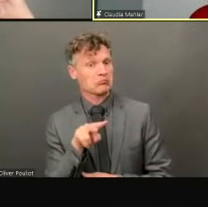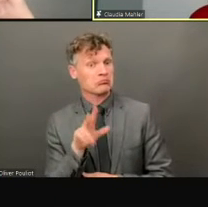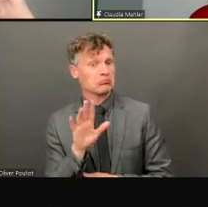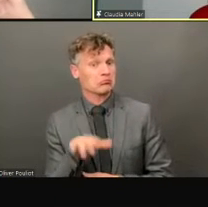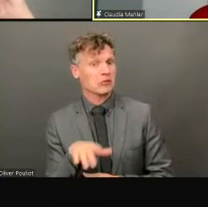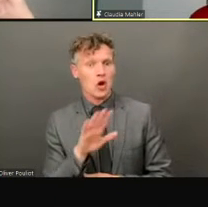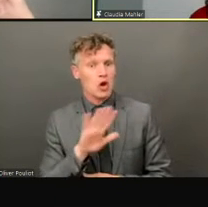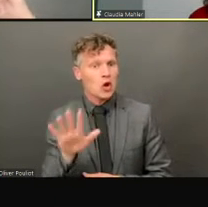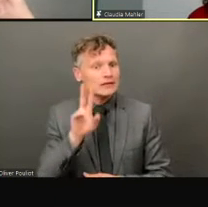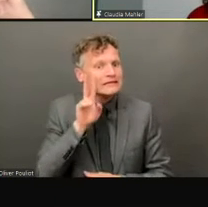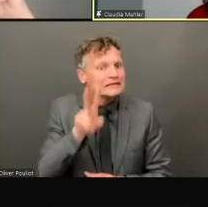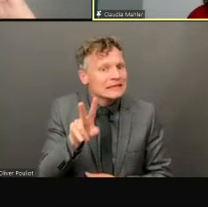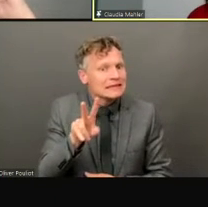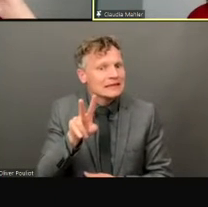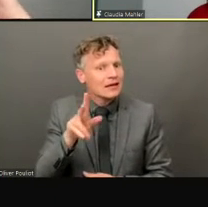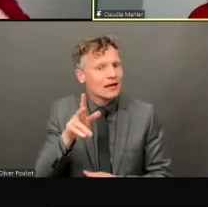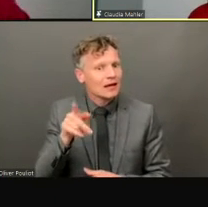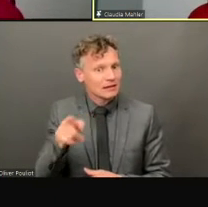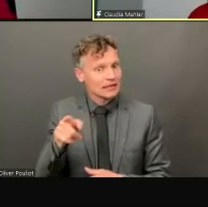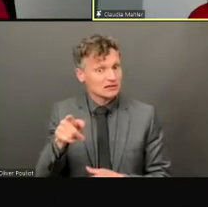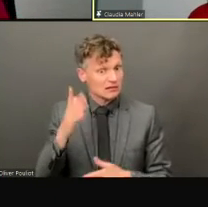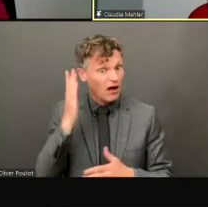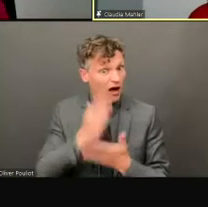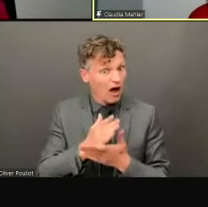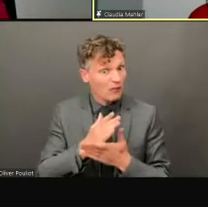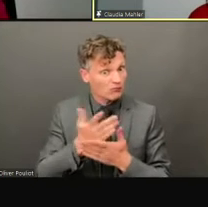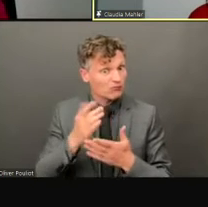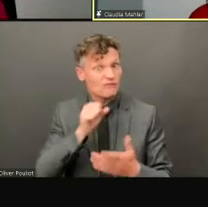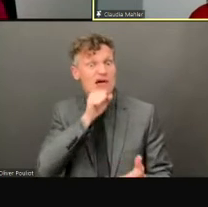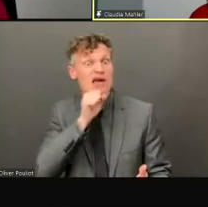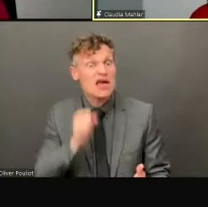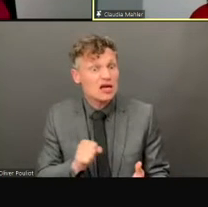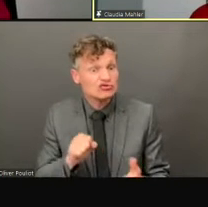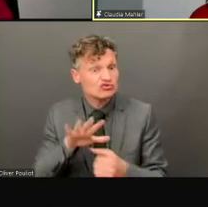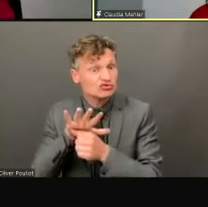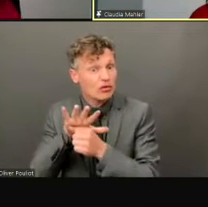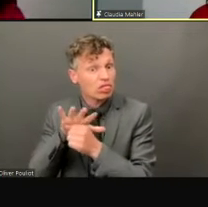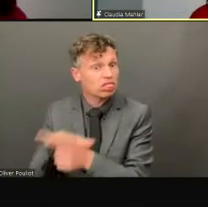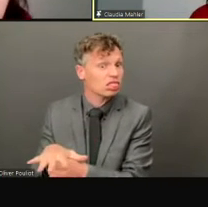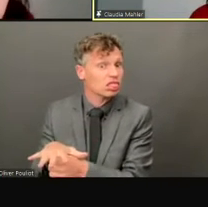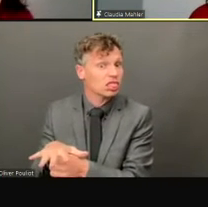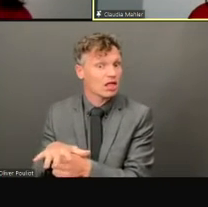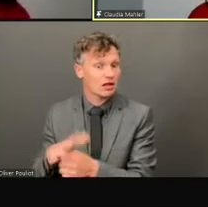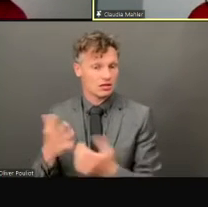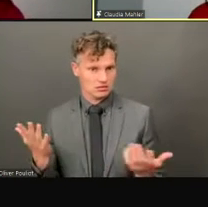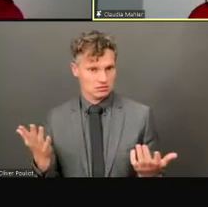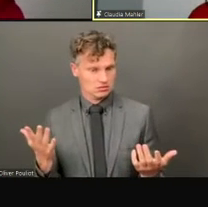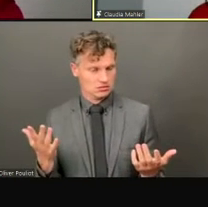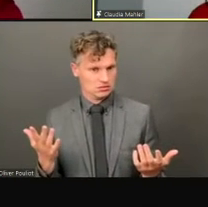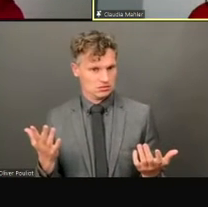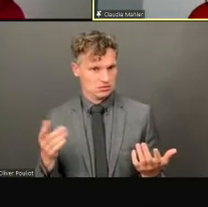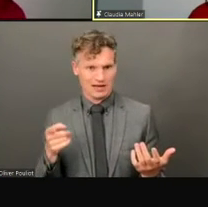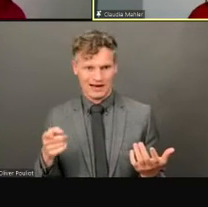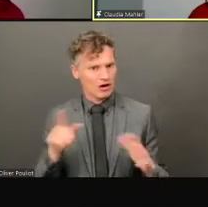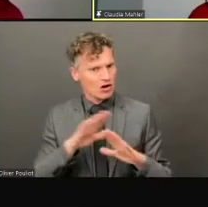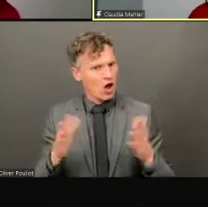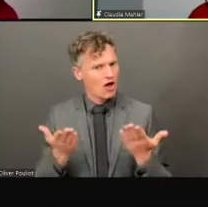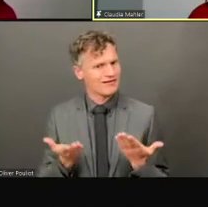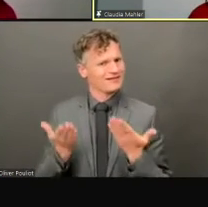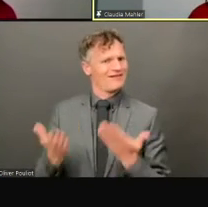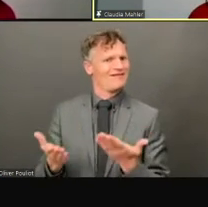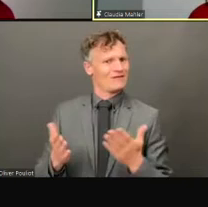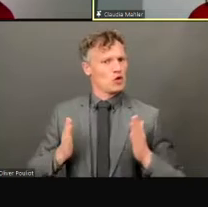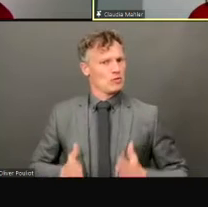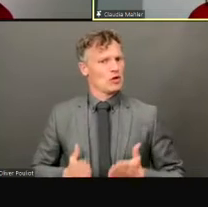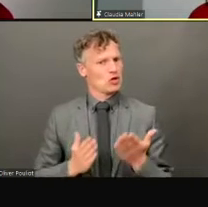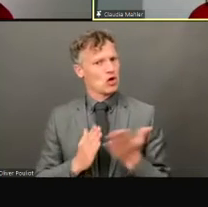this is a barrier for the enjoyment of all human rights by older persons. But to be